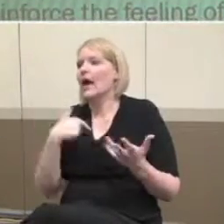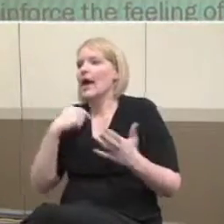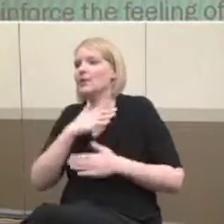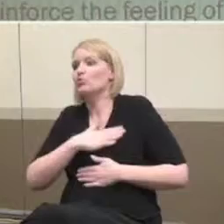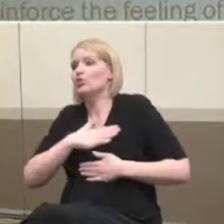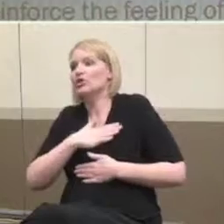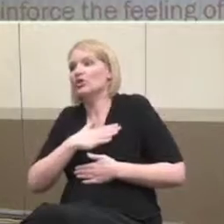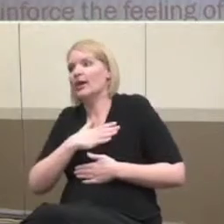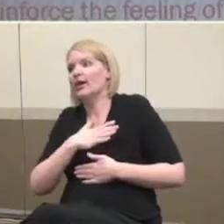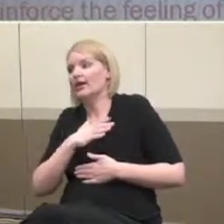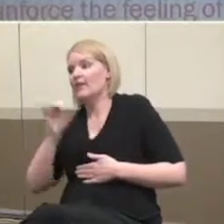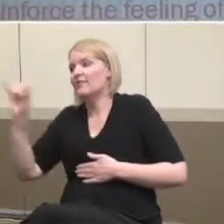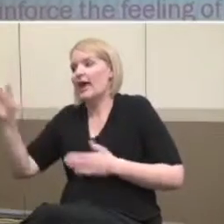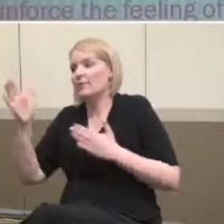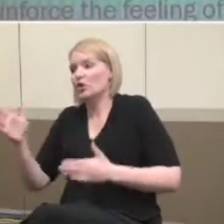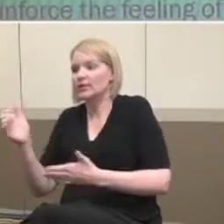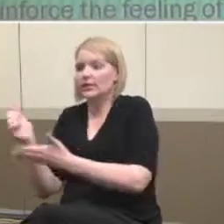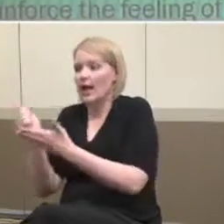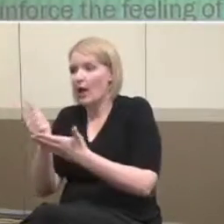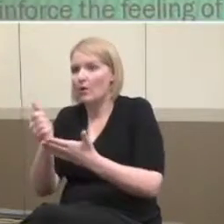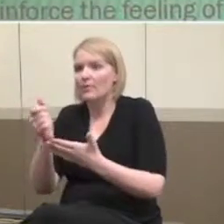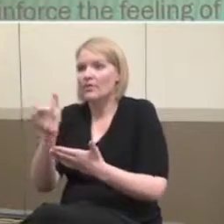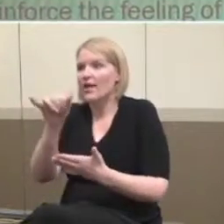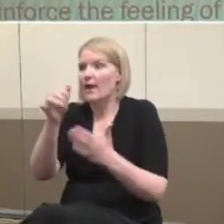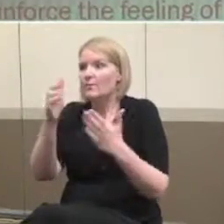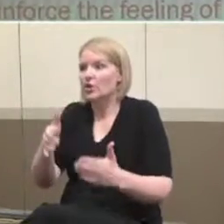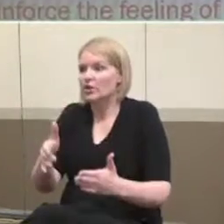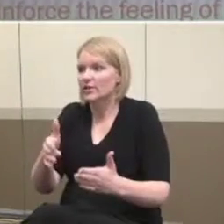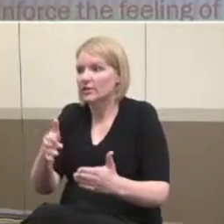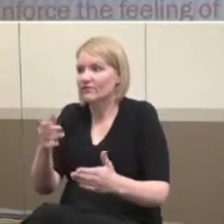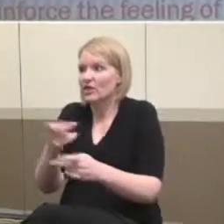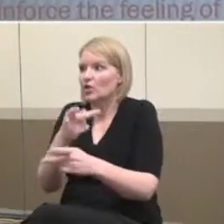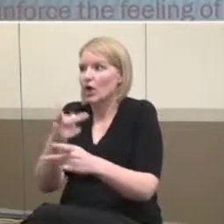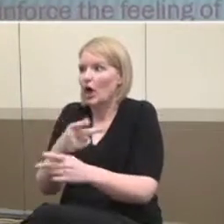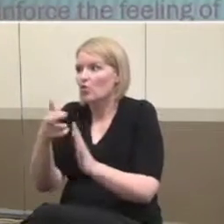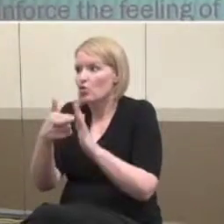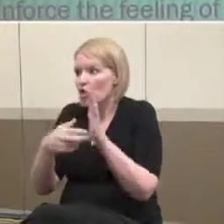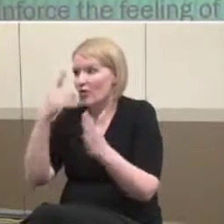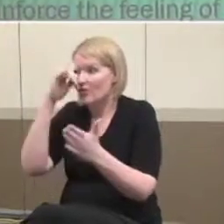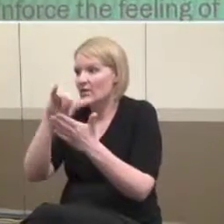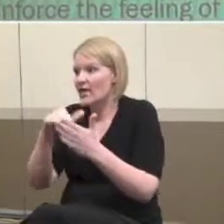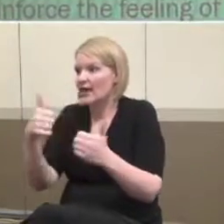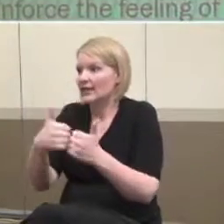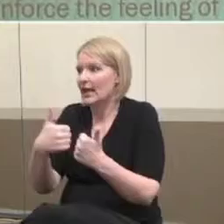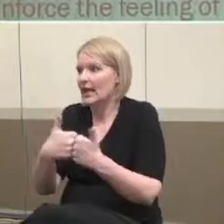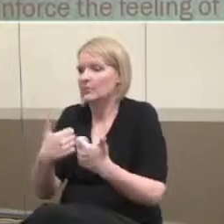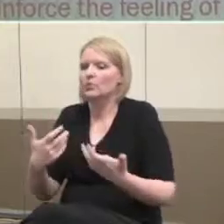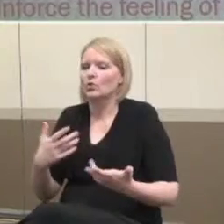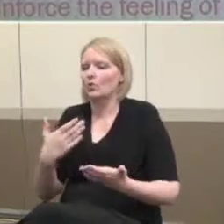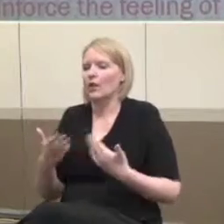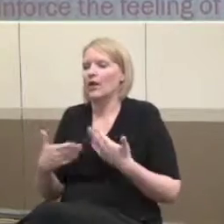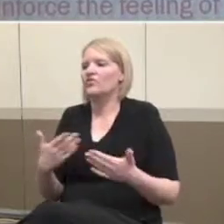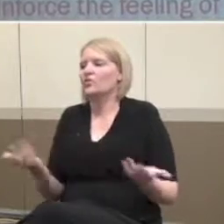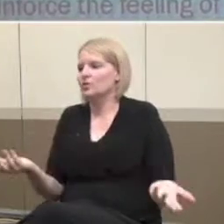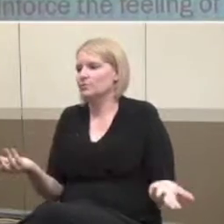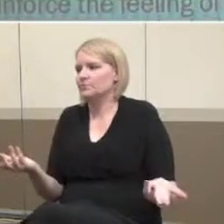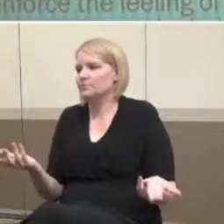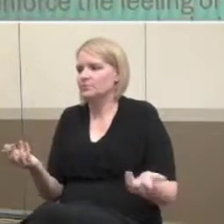I really appreciated how so-and-so helped so-and-so really figure out the rules to that game or whatever.